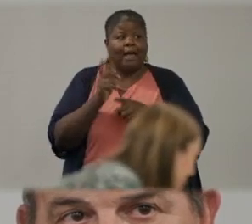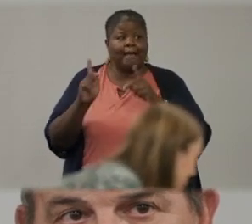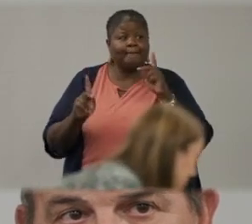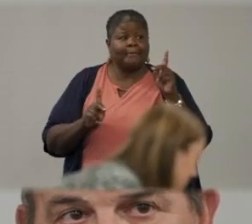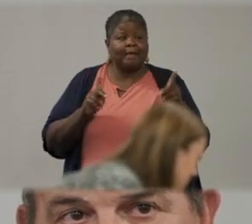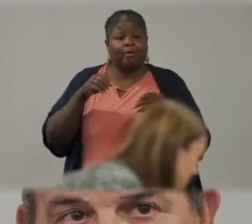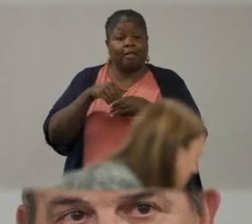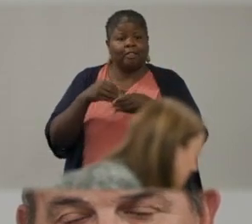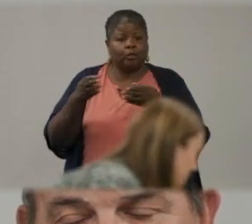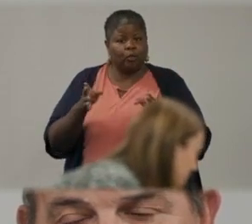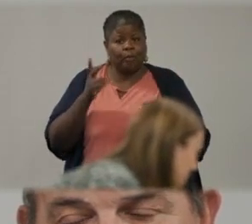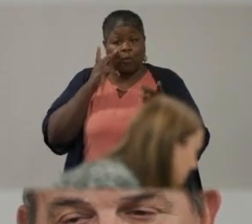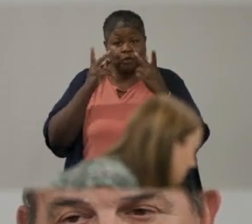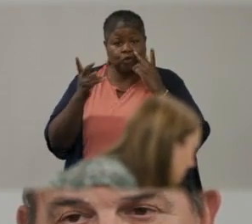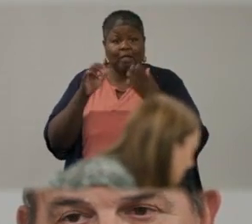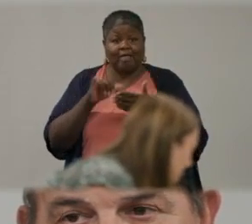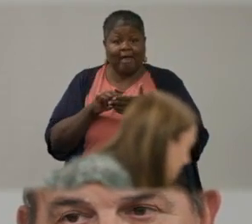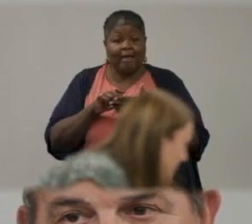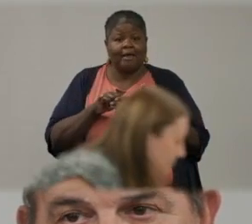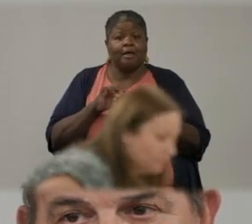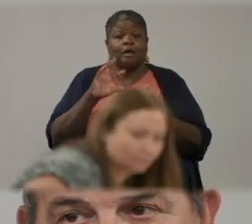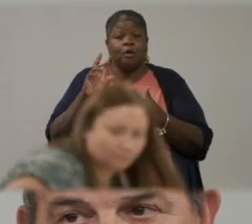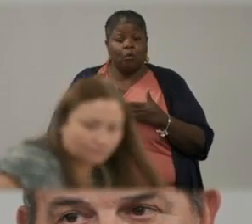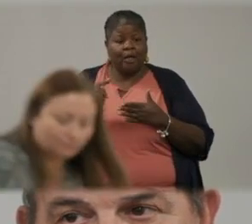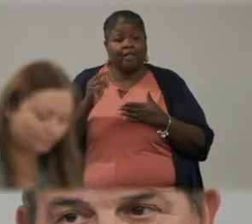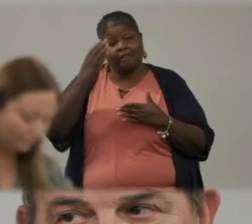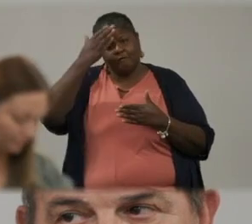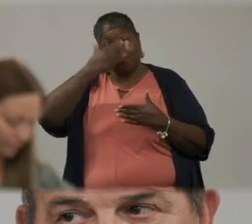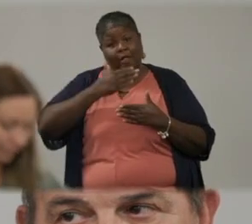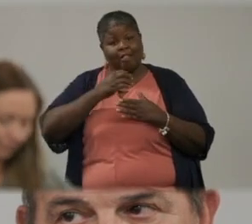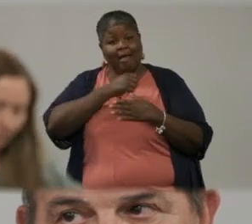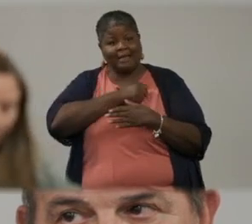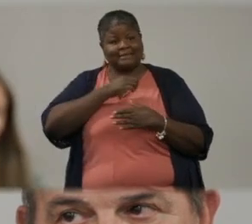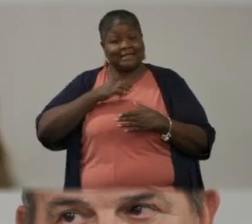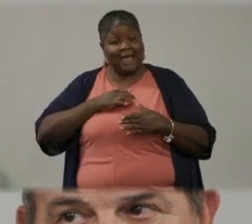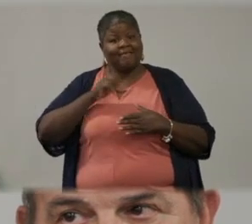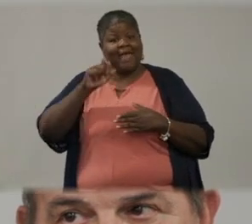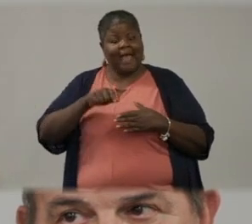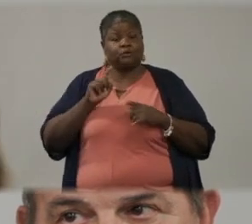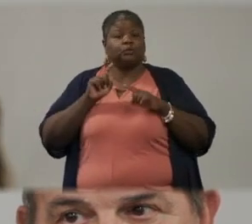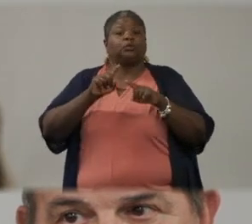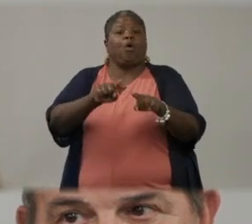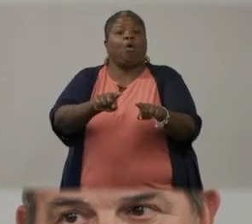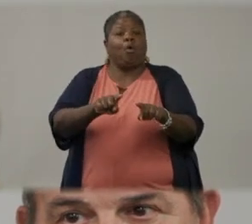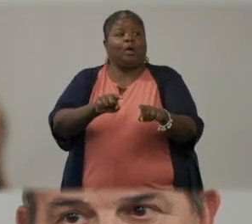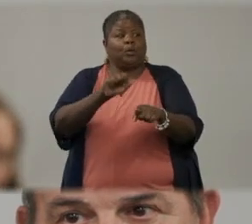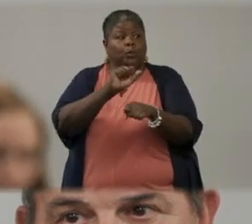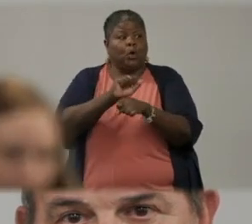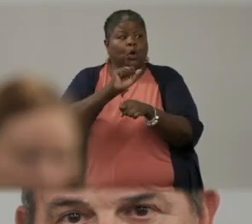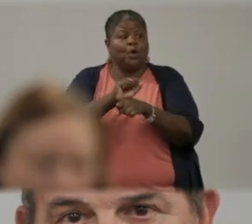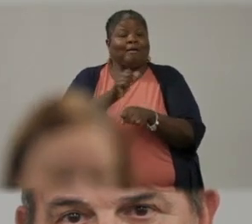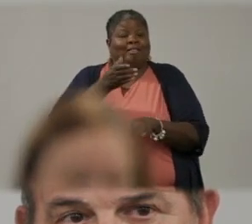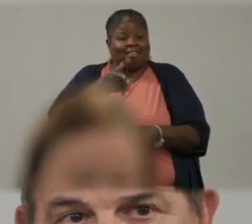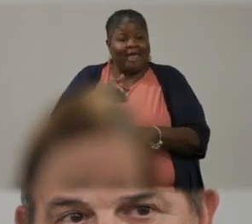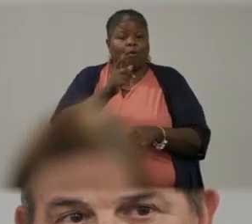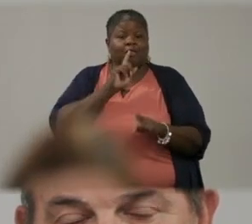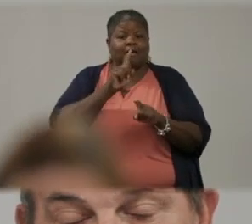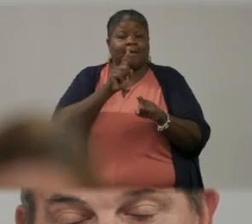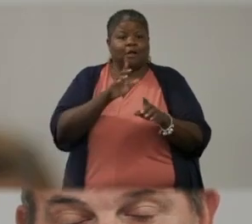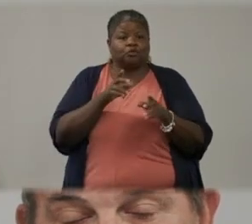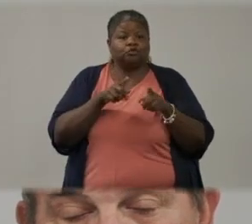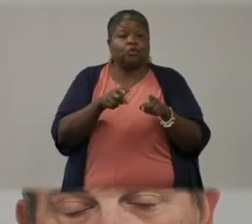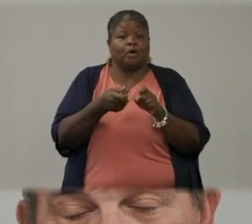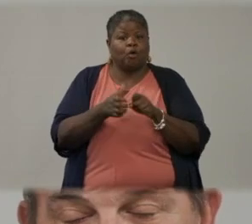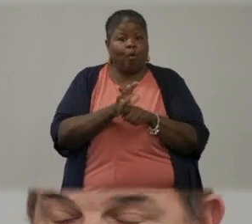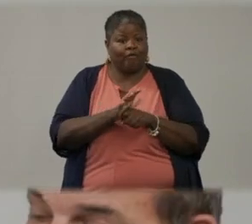room, and we saw that when the frontline staff had to put boots on the ground. They were the ones that had to be the incident commander during COVID,